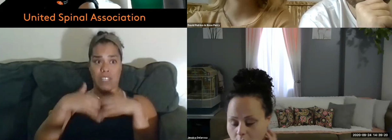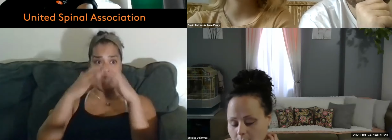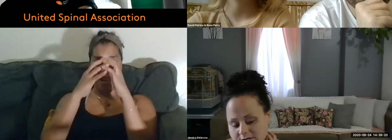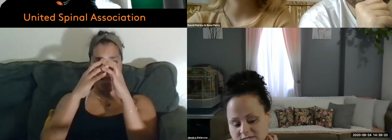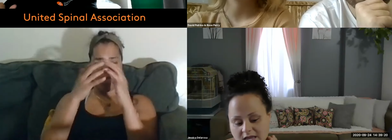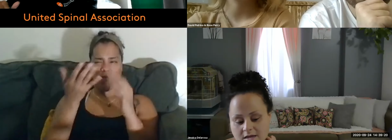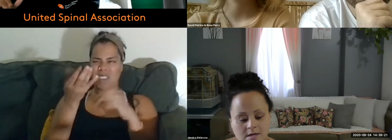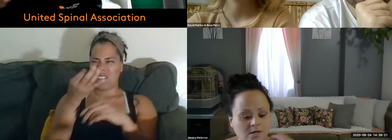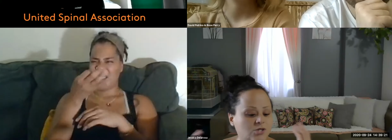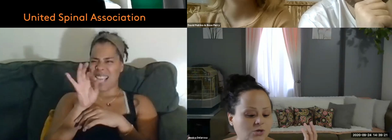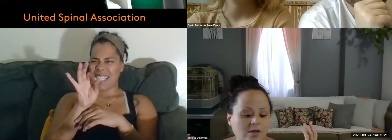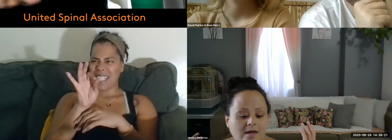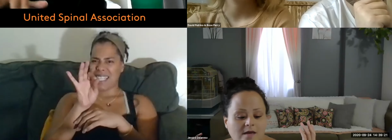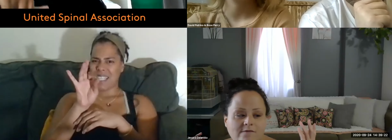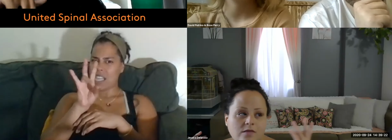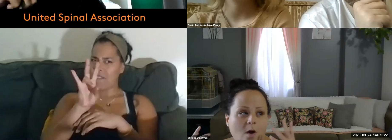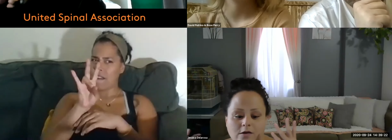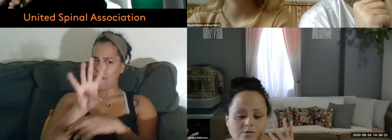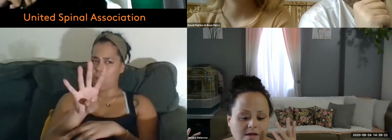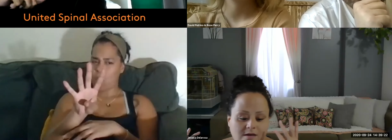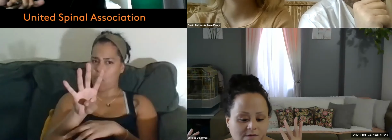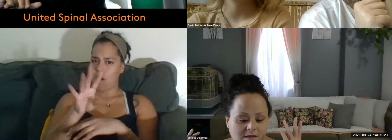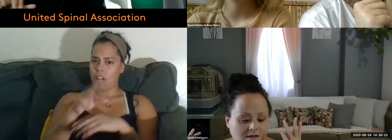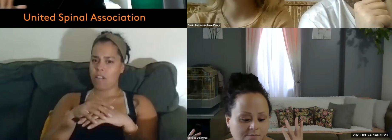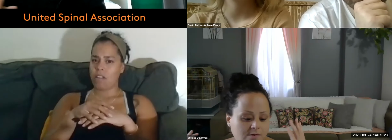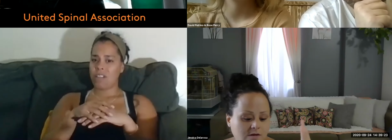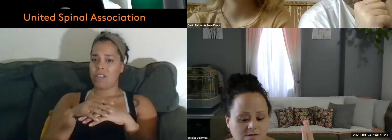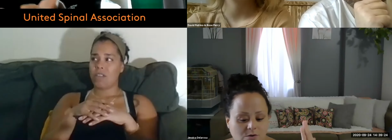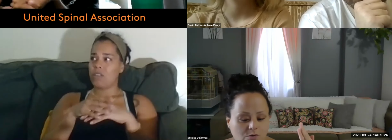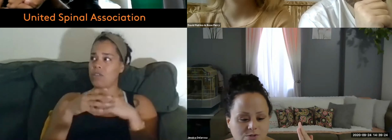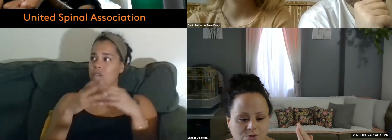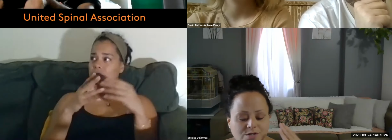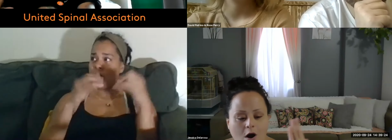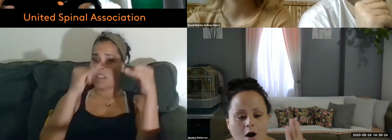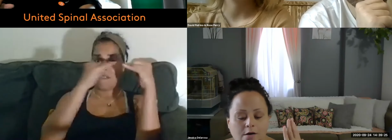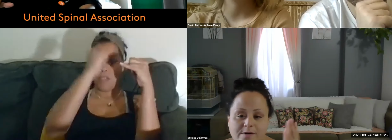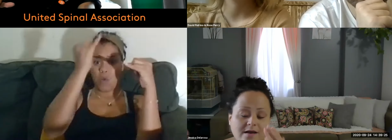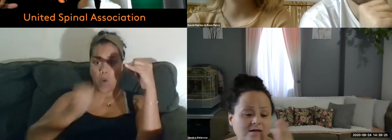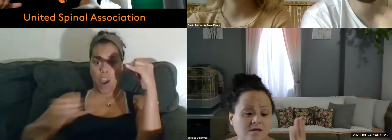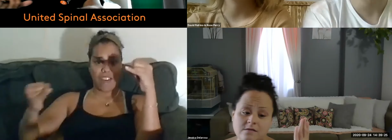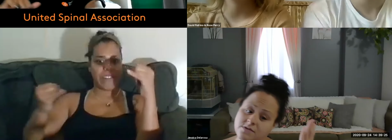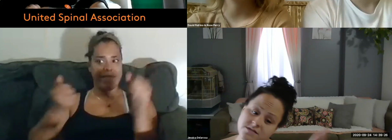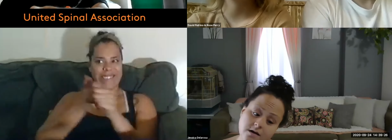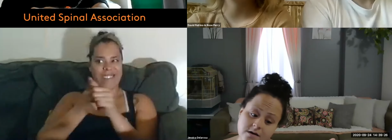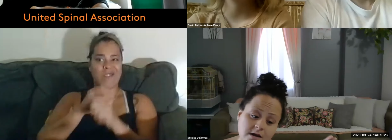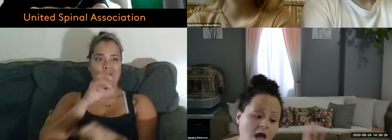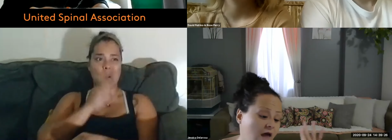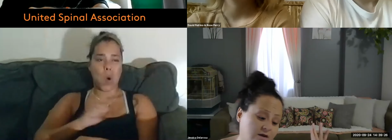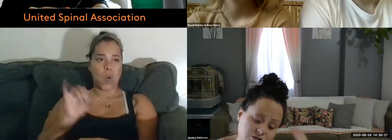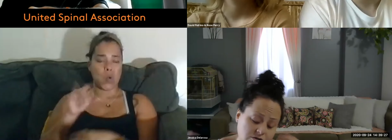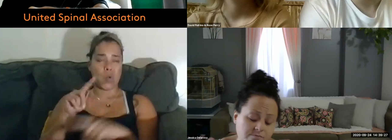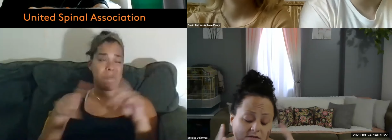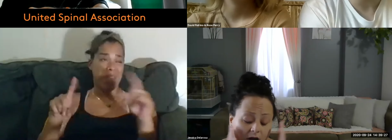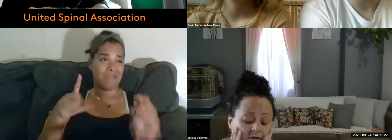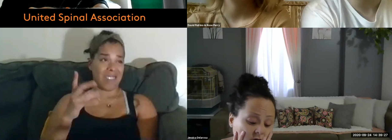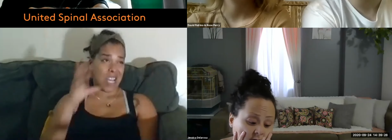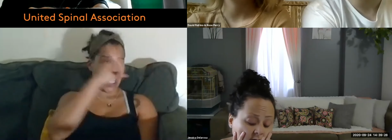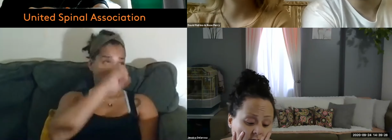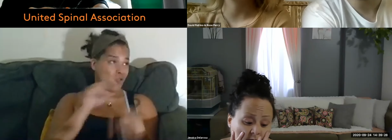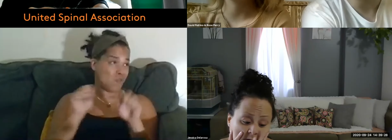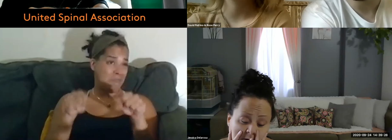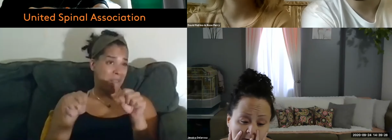1974, I want to say. So like even the wiring and everything in the building is old. So it's hard, but I guess it can be done, and it should be